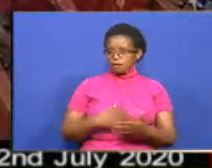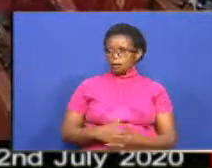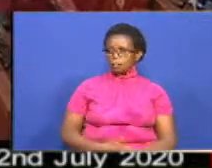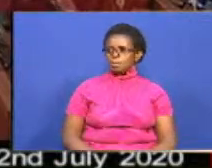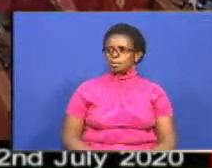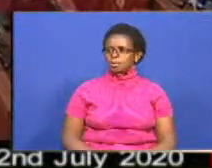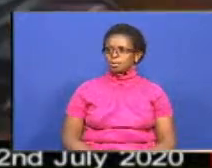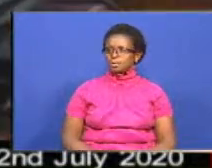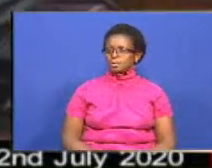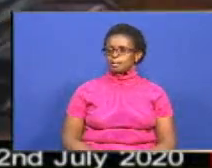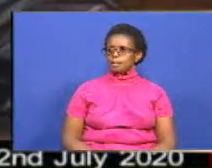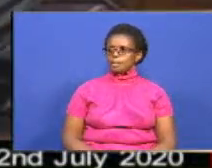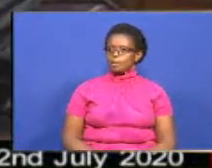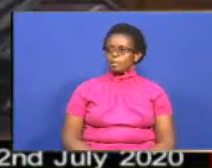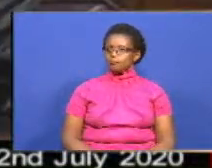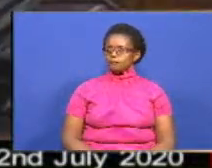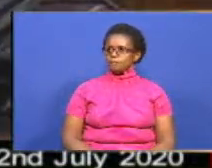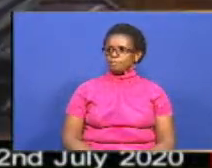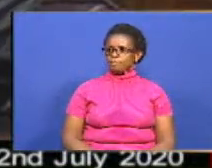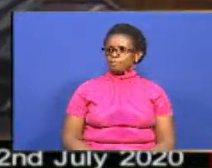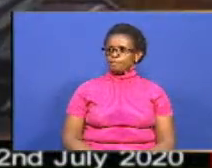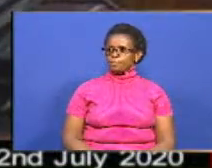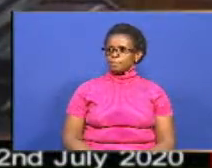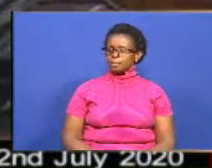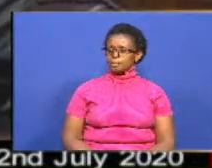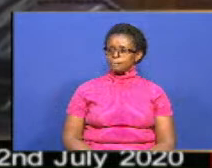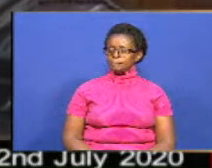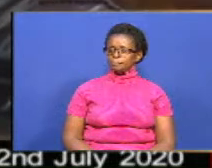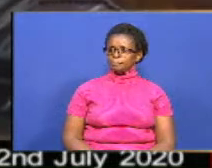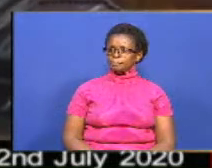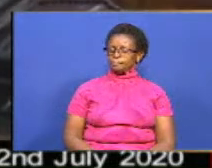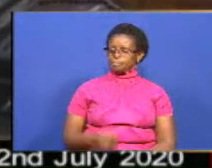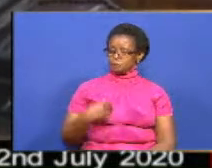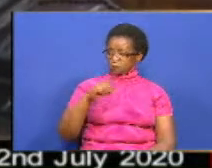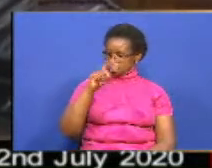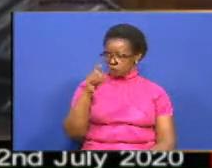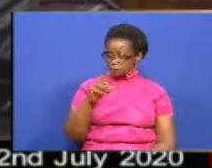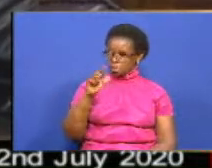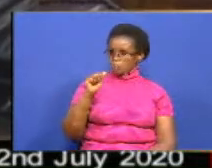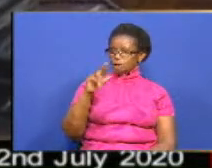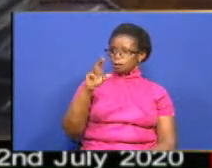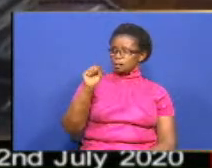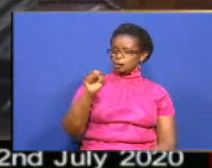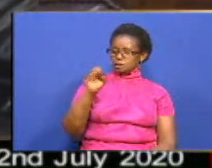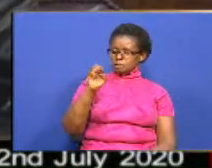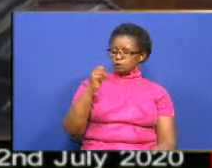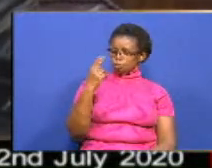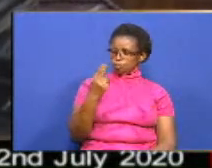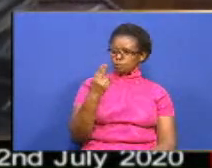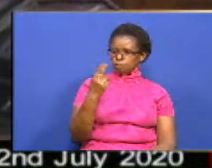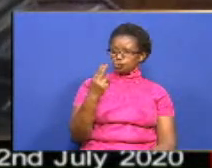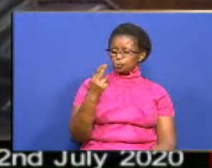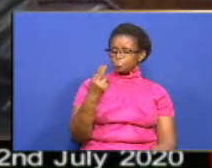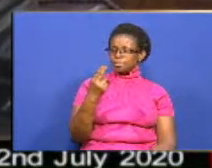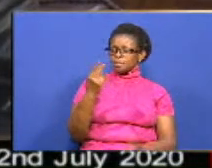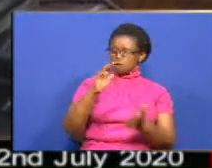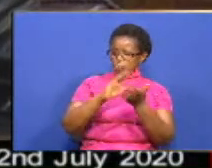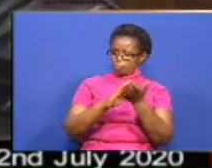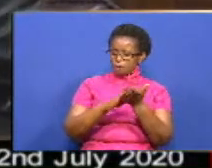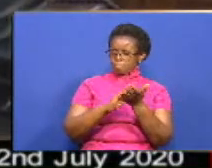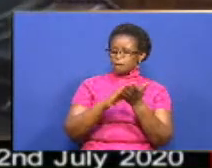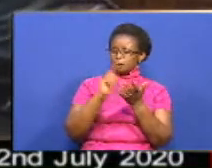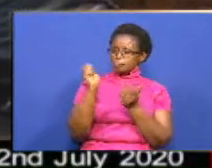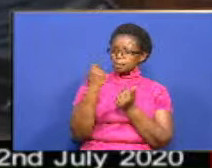well. So I propose a question which is at clause 2 be amended as recommended by His Excellency, the